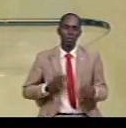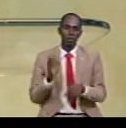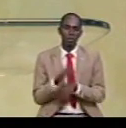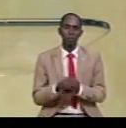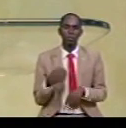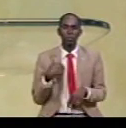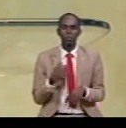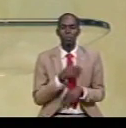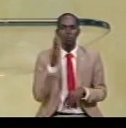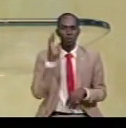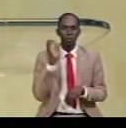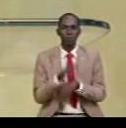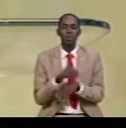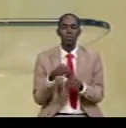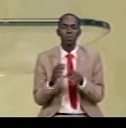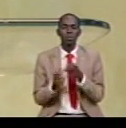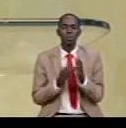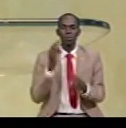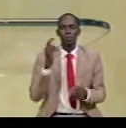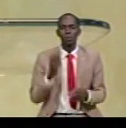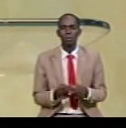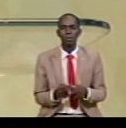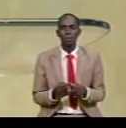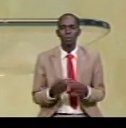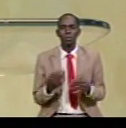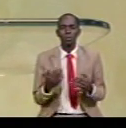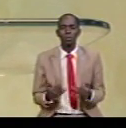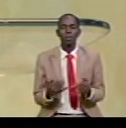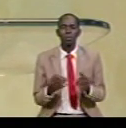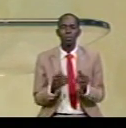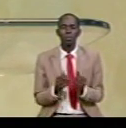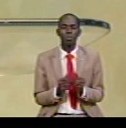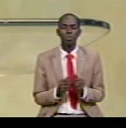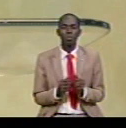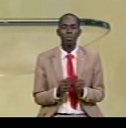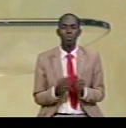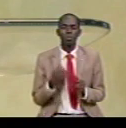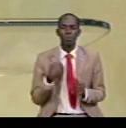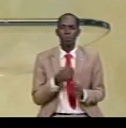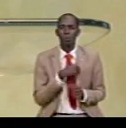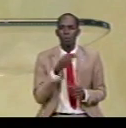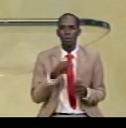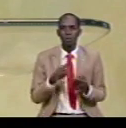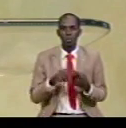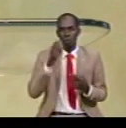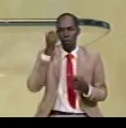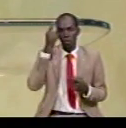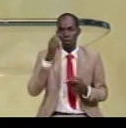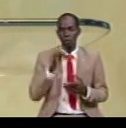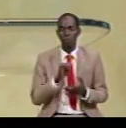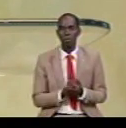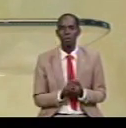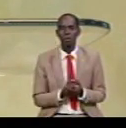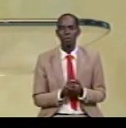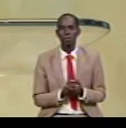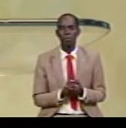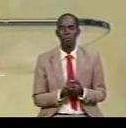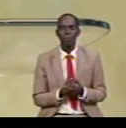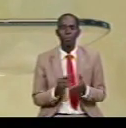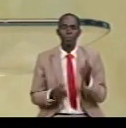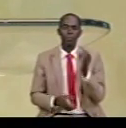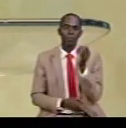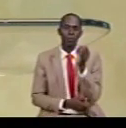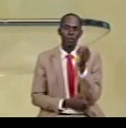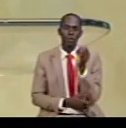overcome. Now, we need to understand that temptation, when it